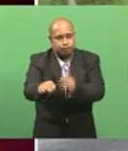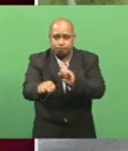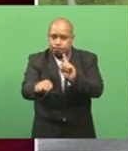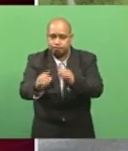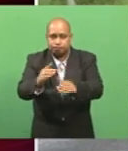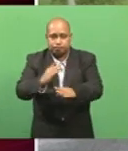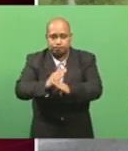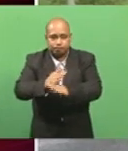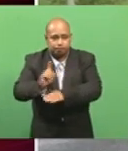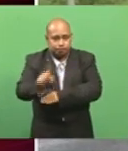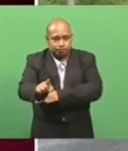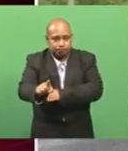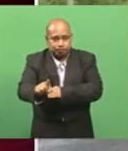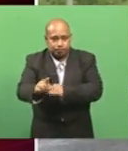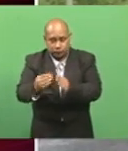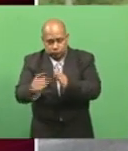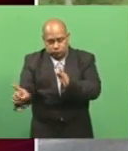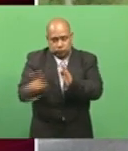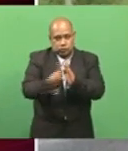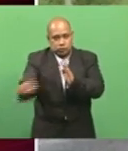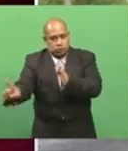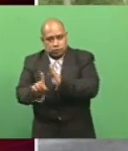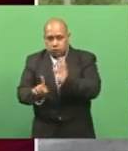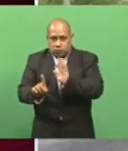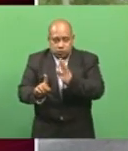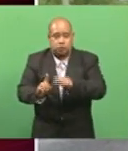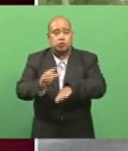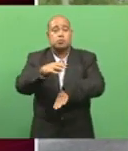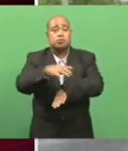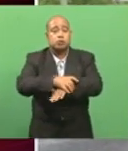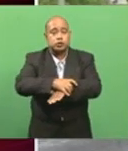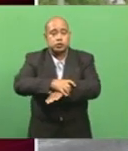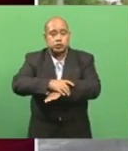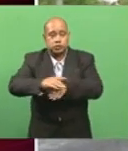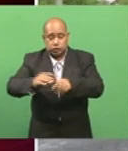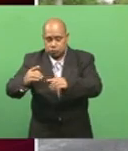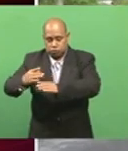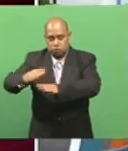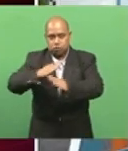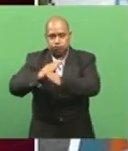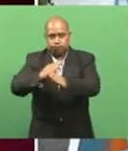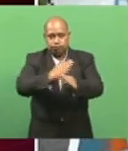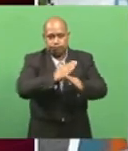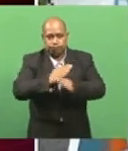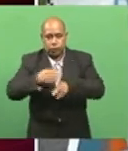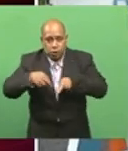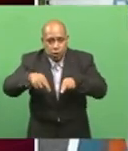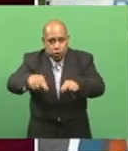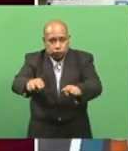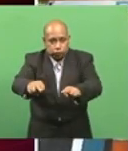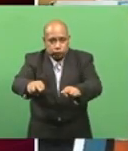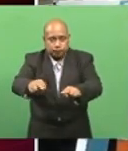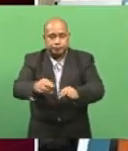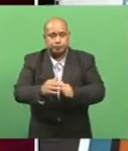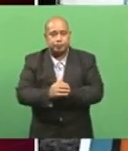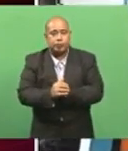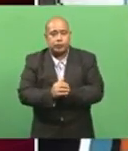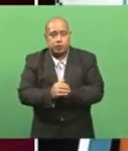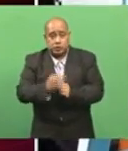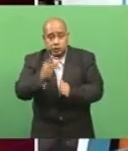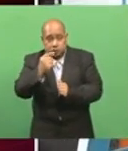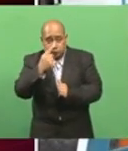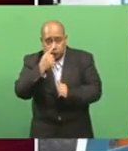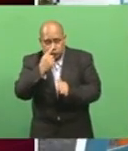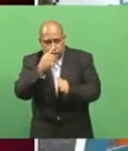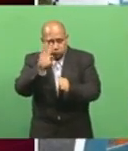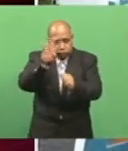this period, and police have also set up a roadblock along this lockdown area to monitor the movement of people and ensure